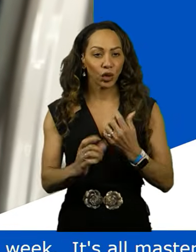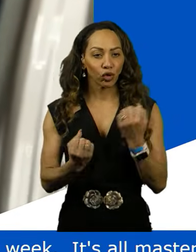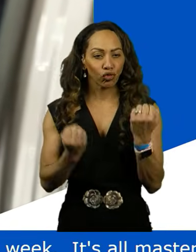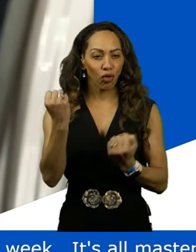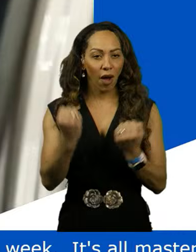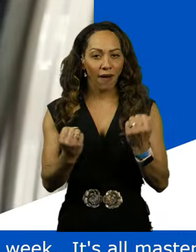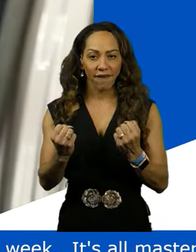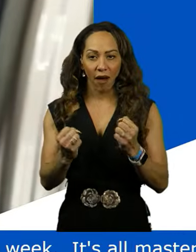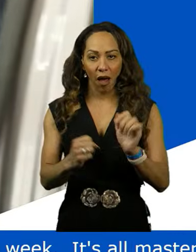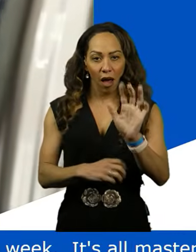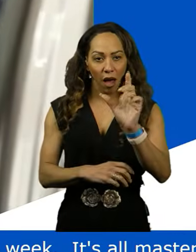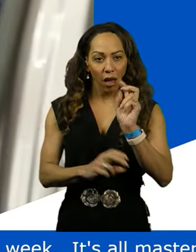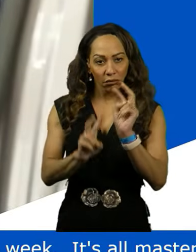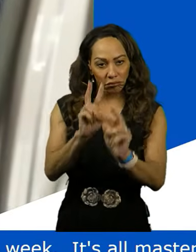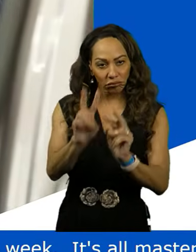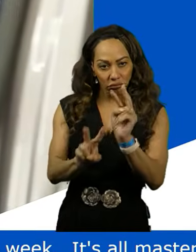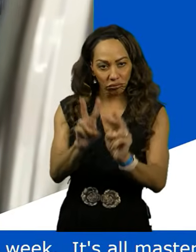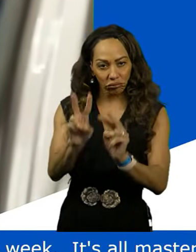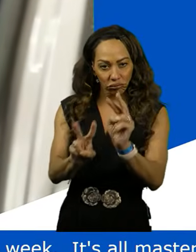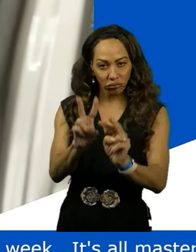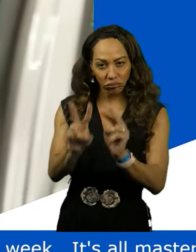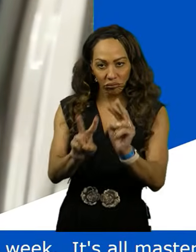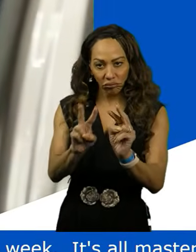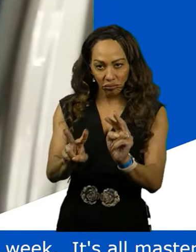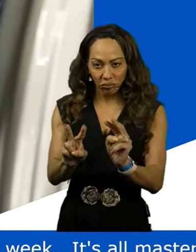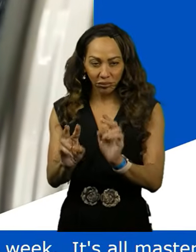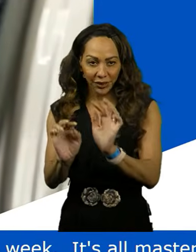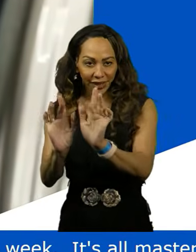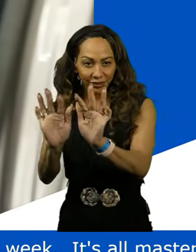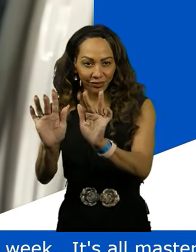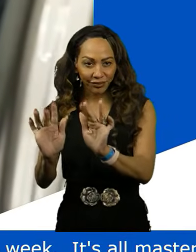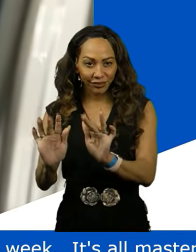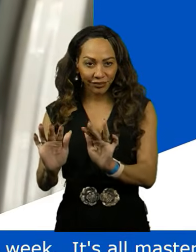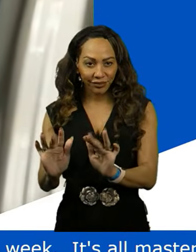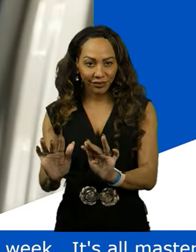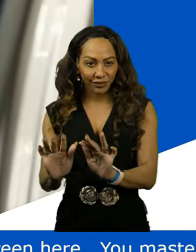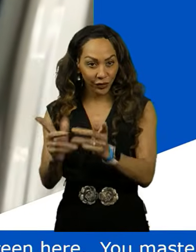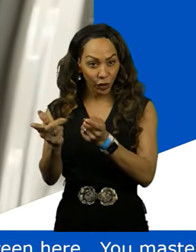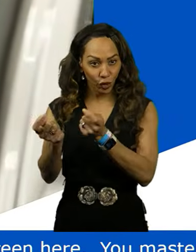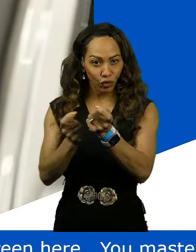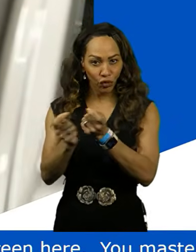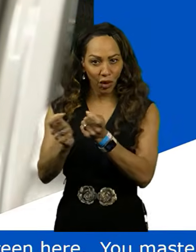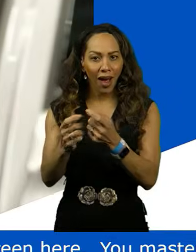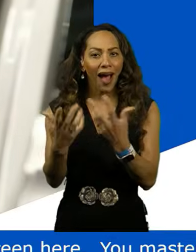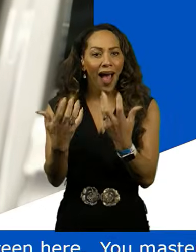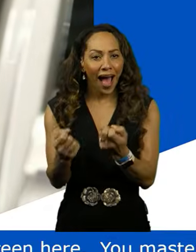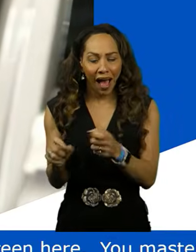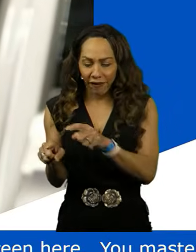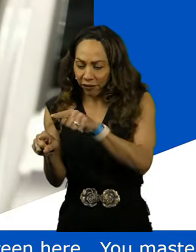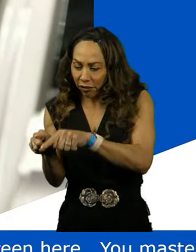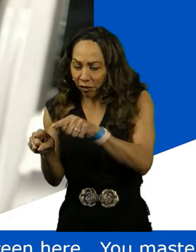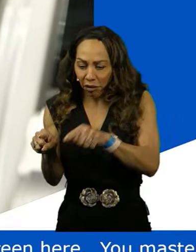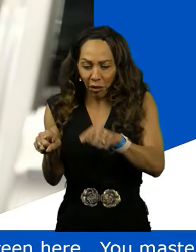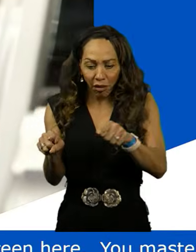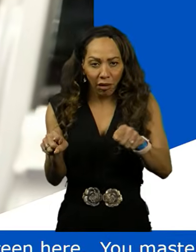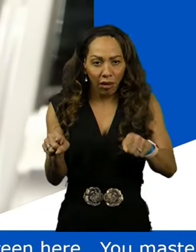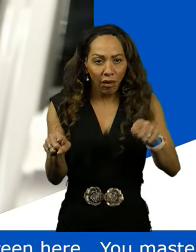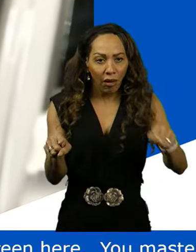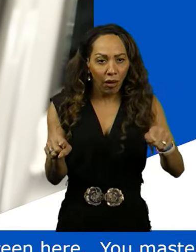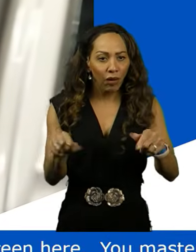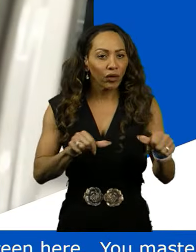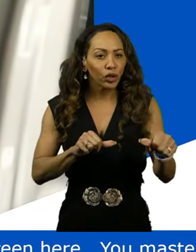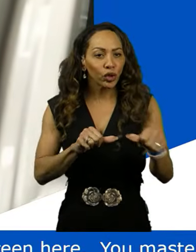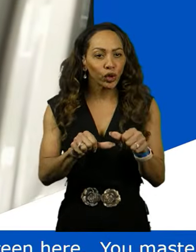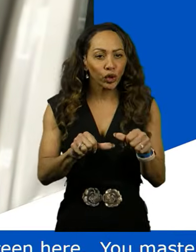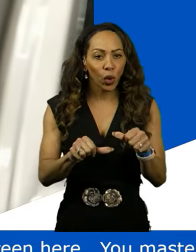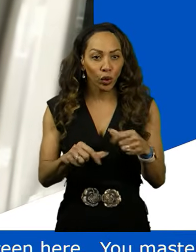touchscreen here, and you mastermind most of the vehicle's controls through that. There are some shortcut buttons on the bottom, so you can quickly go to your